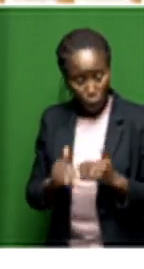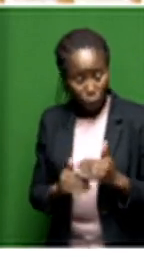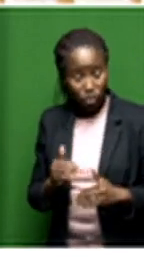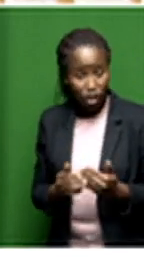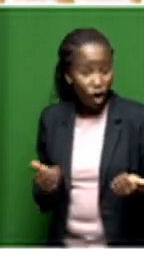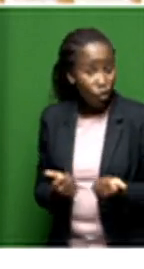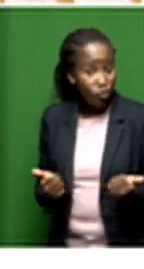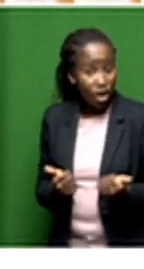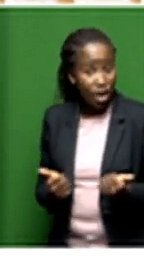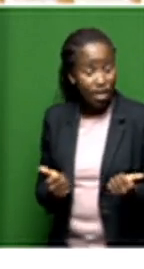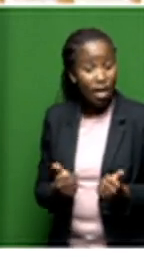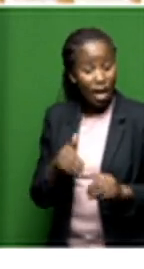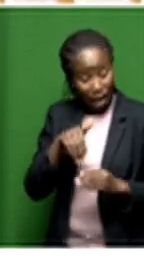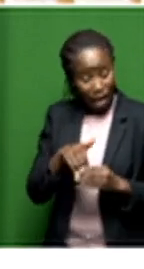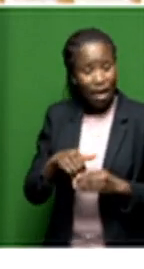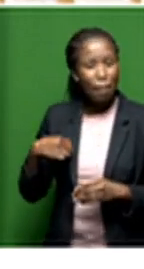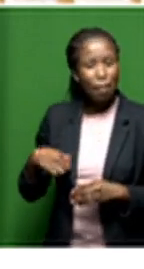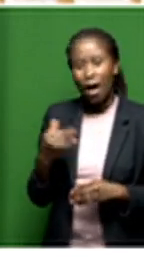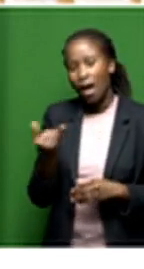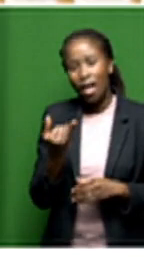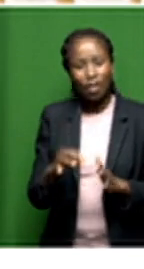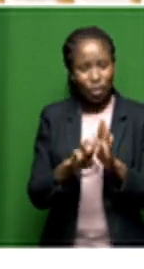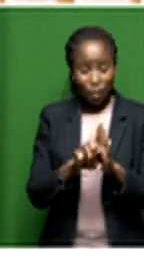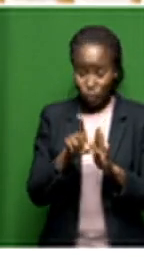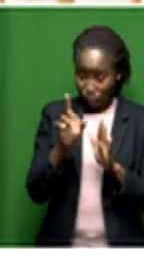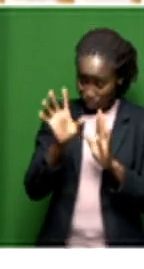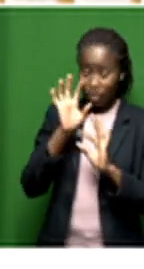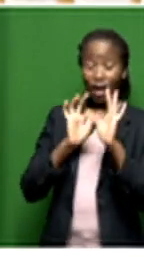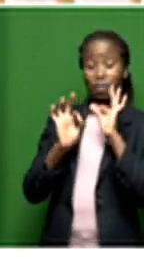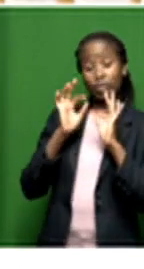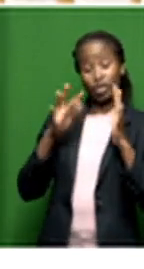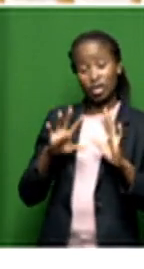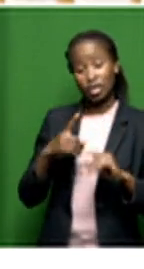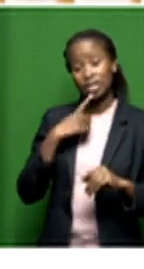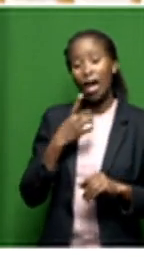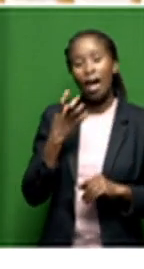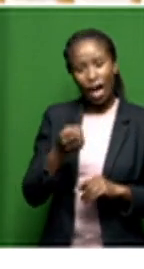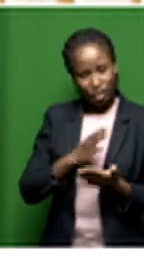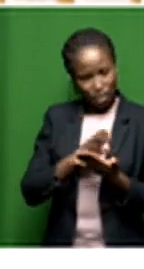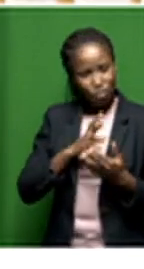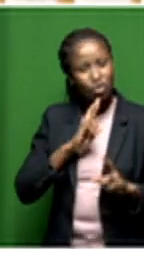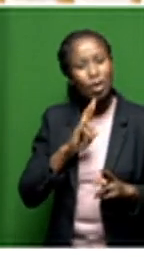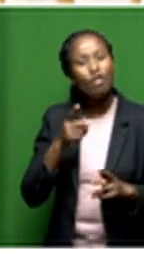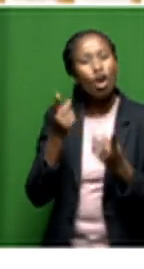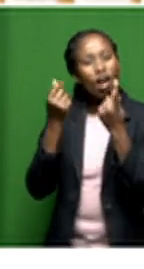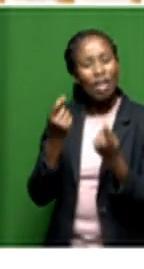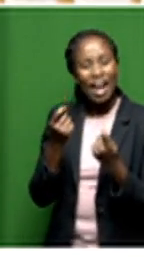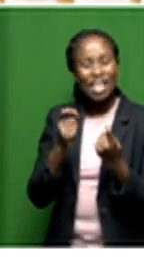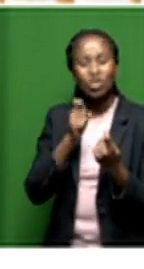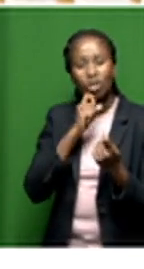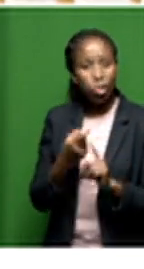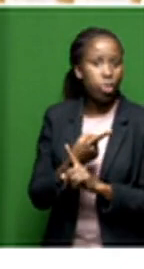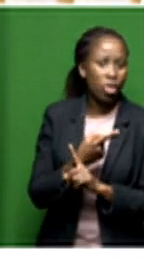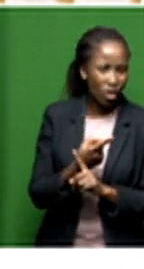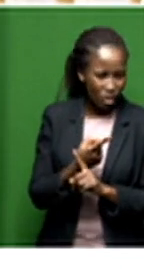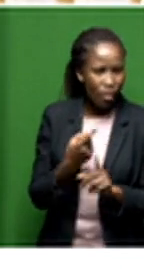existing within the municipality. For example, as you pointed out, there are still reports of financial mismanagement at